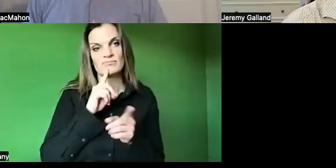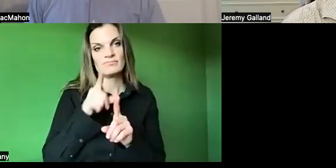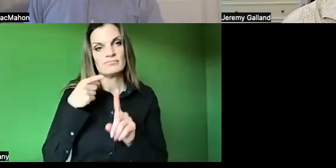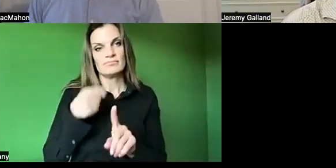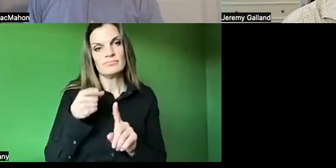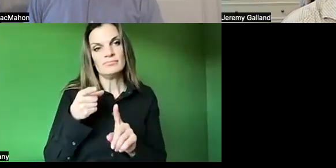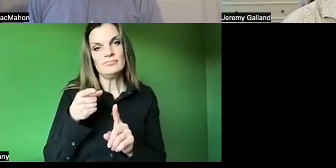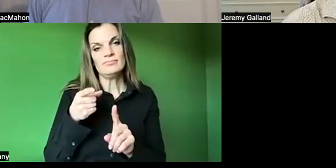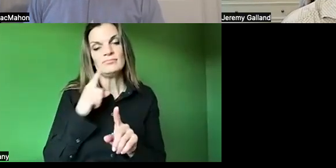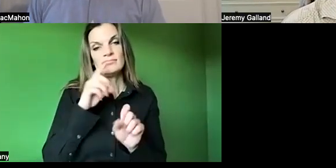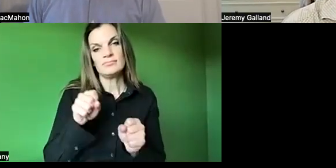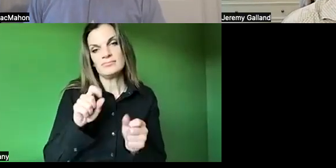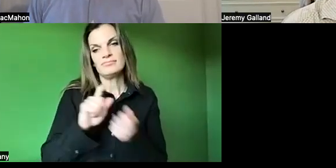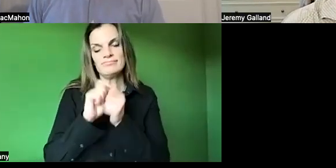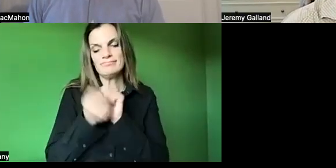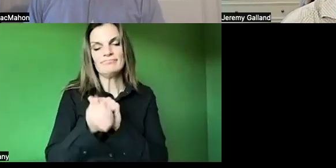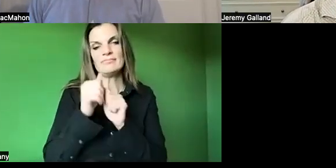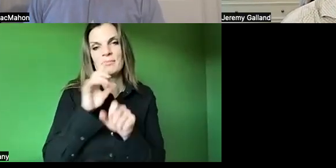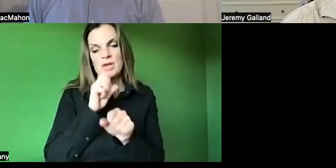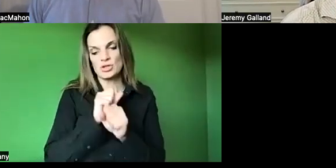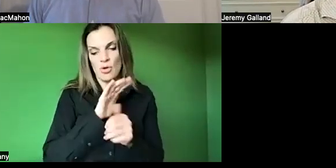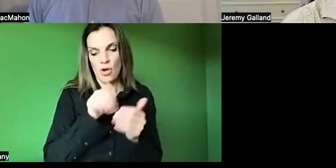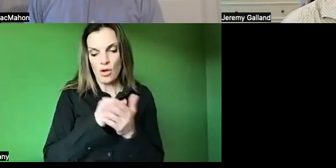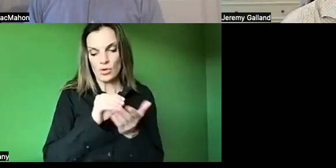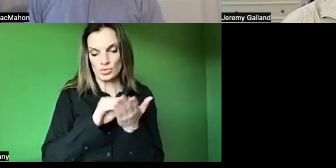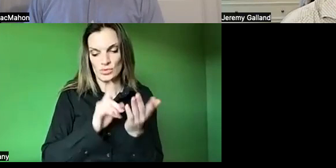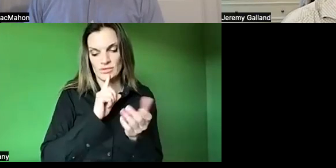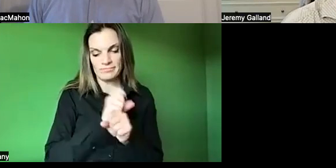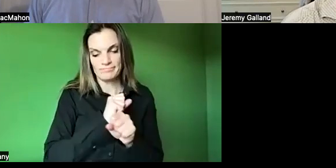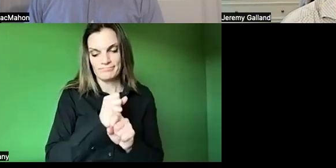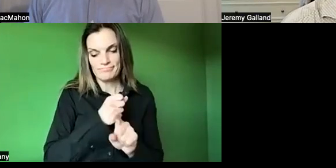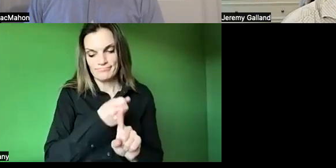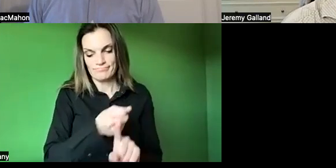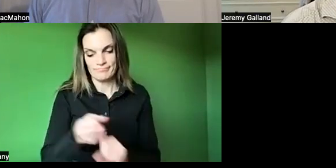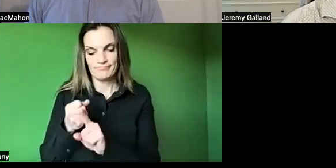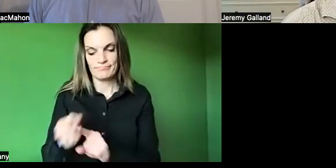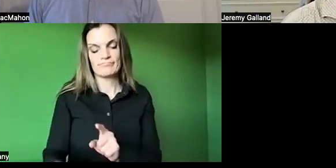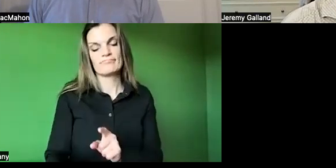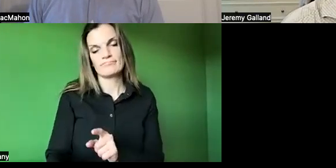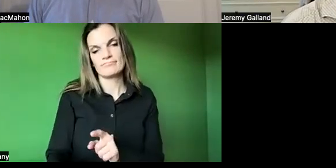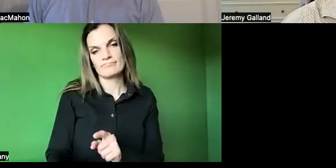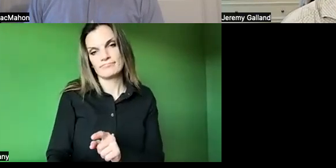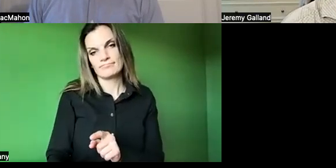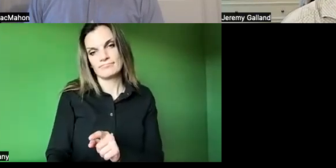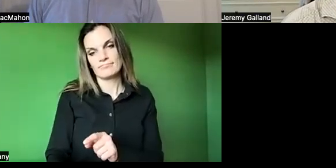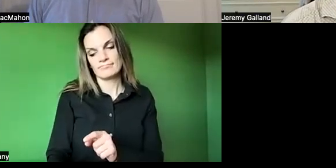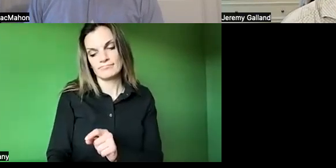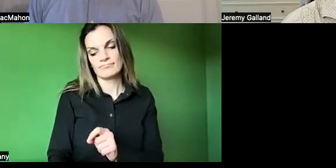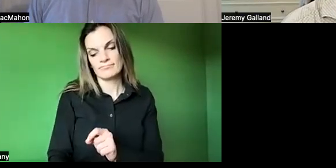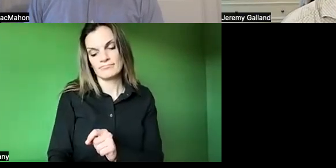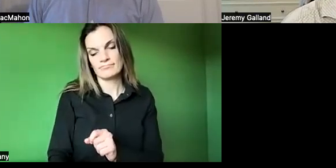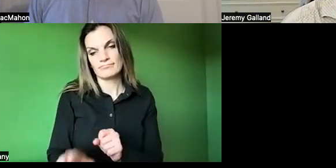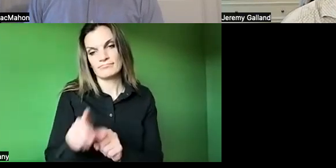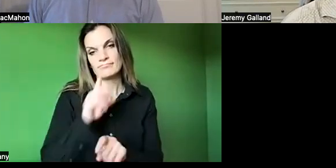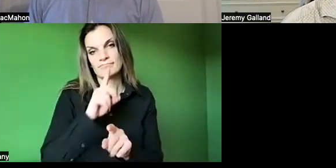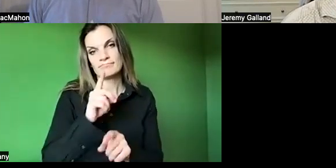turned around a little bit. How do you make sure it's reaching all students? In that case, you know, our principal's